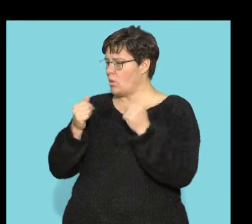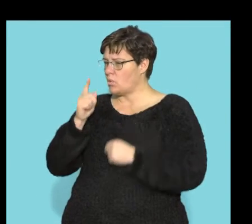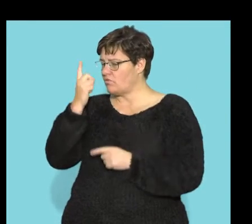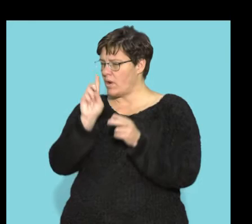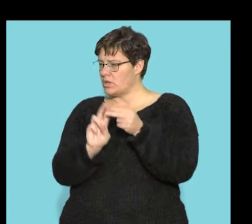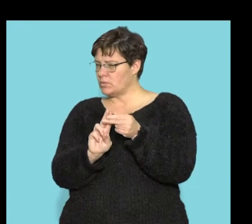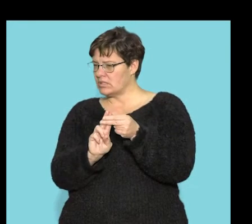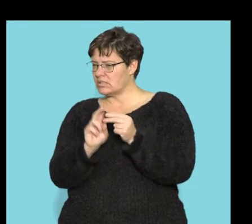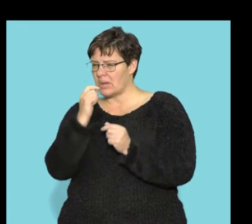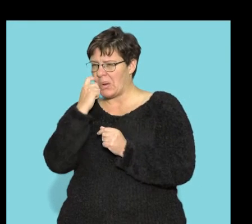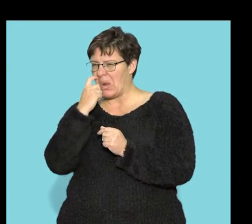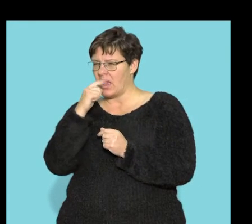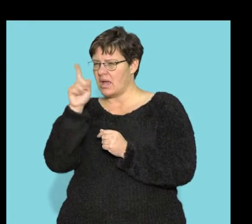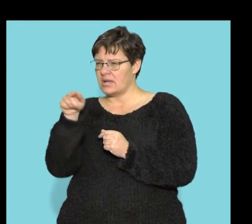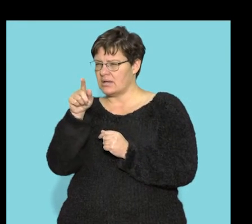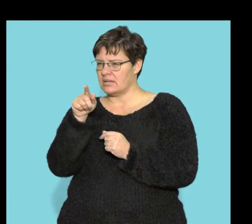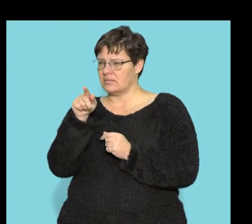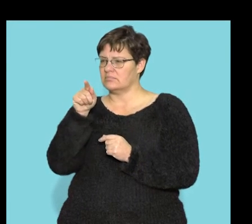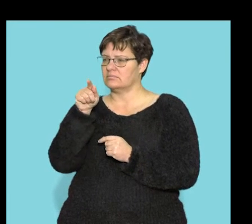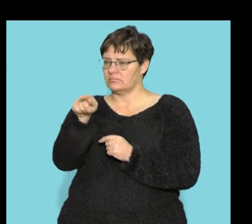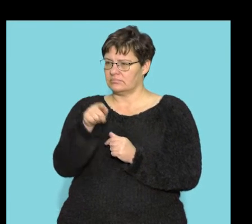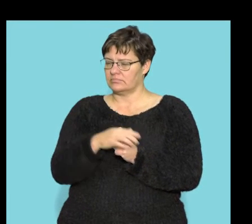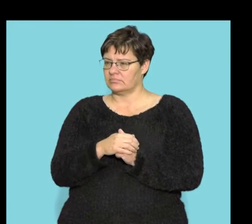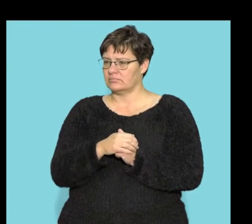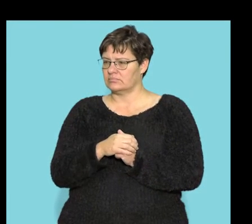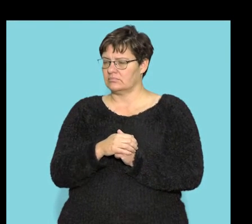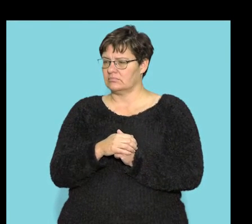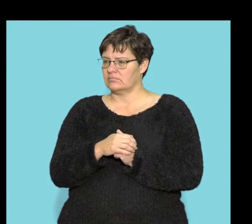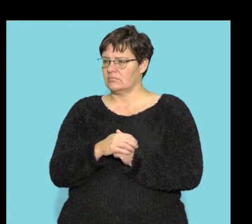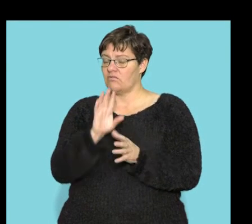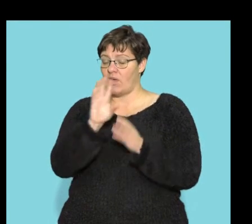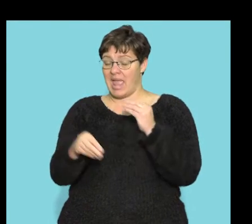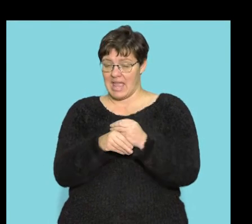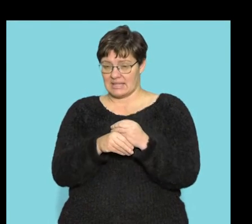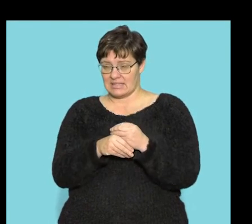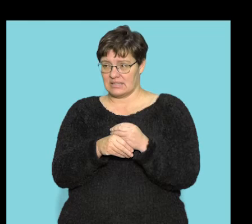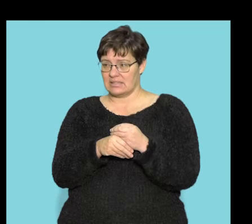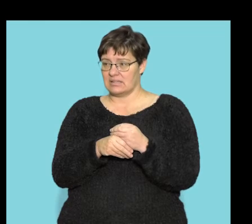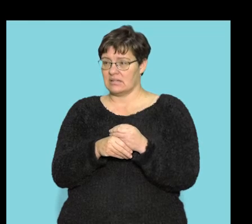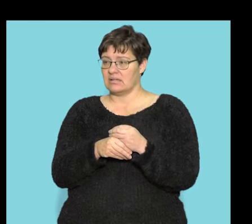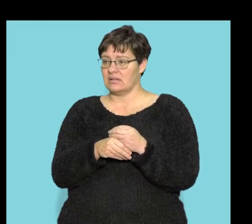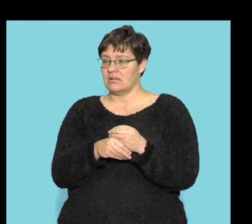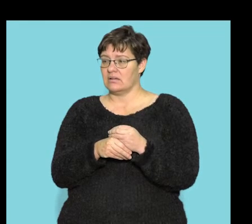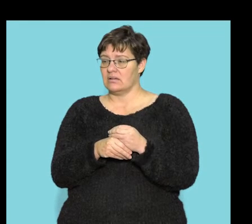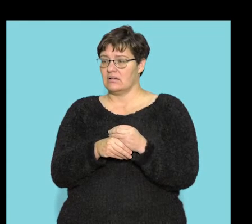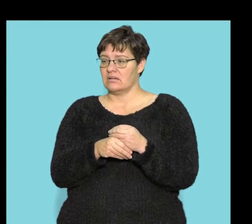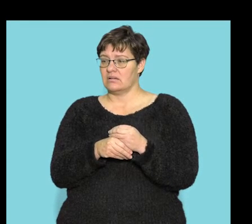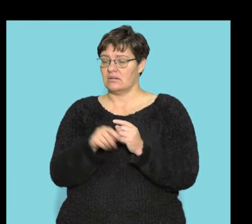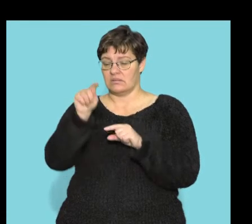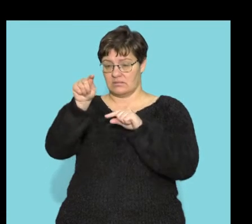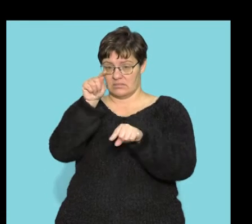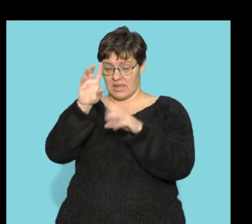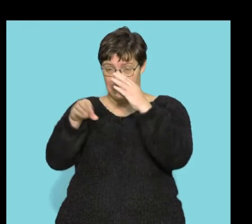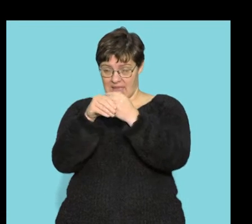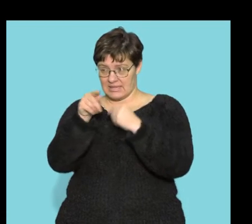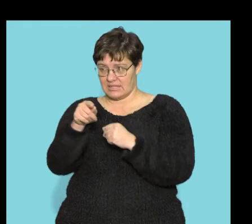unit. Here we go. There's your variable cost per unit. If you add, you're going to find that if you add this here,